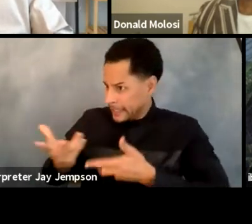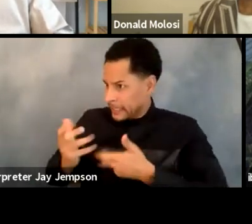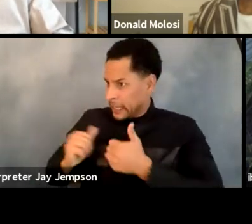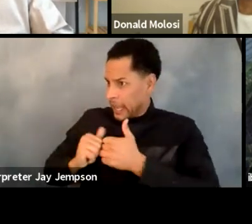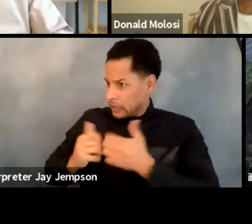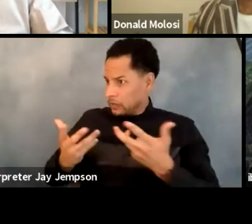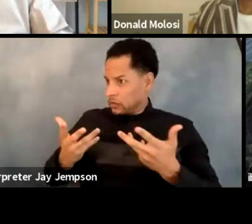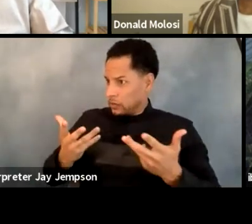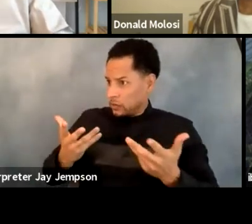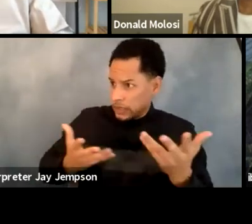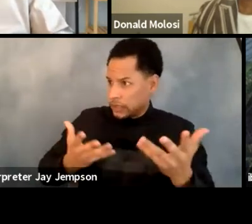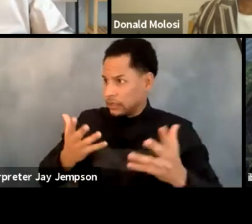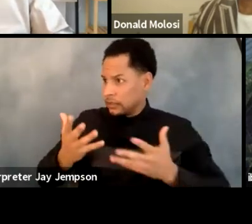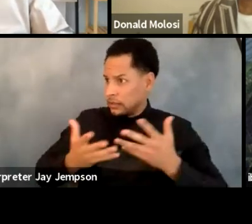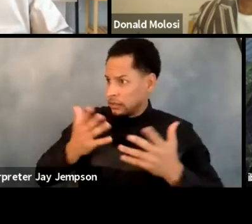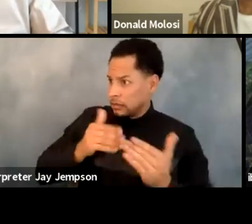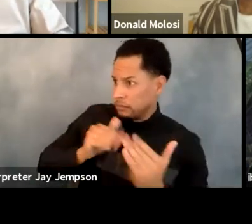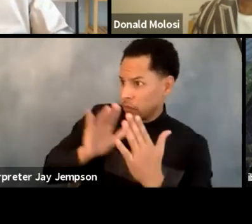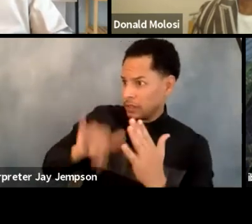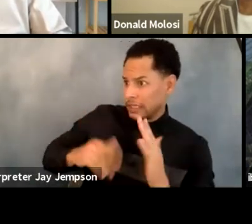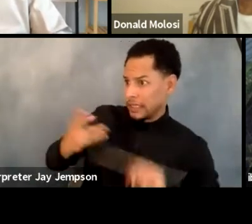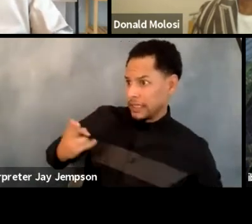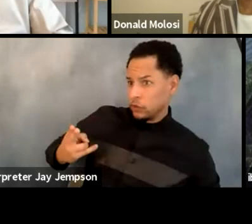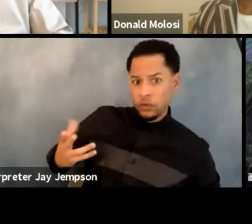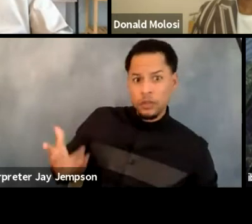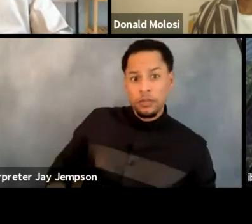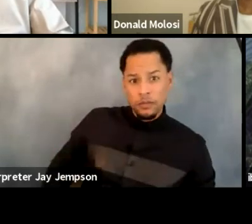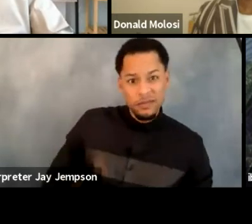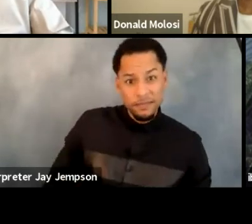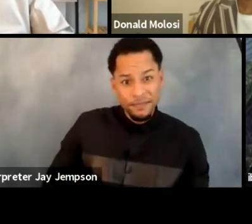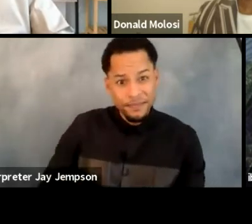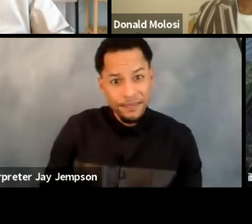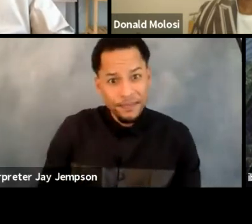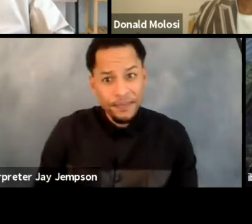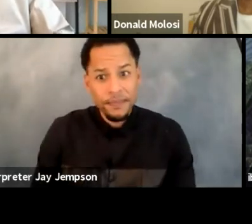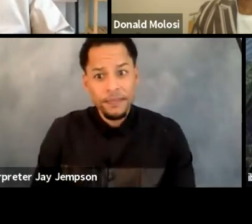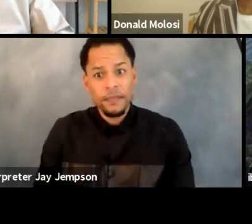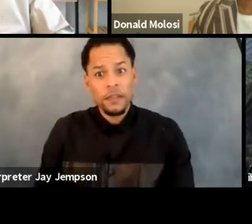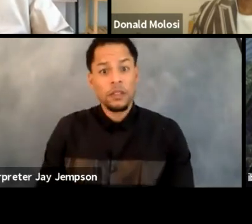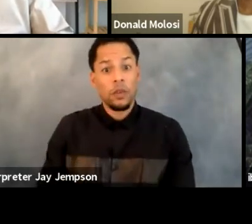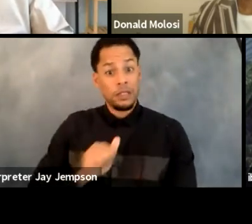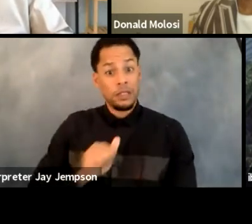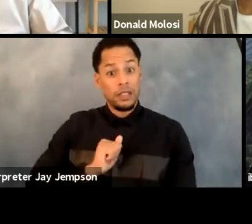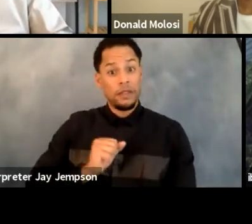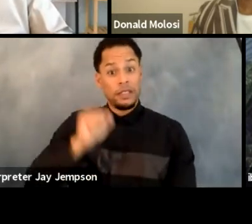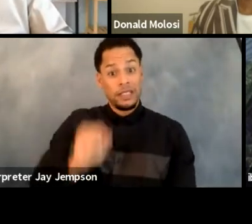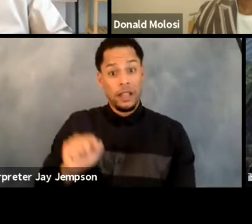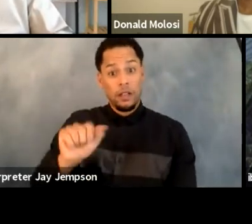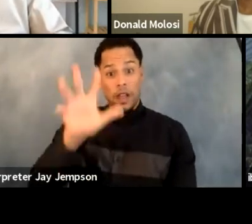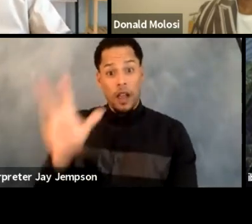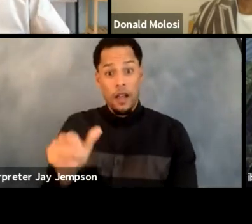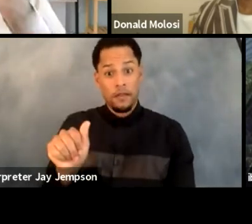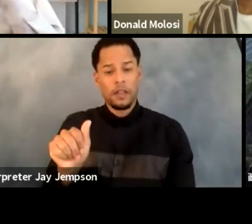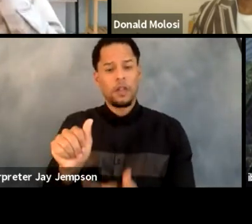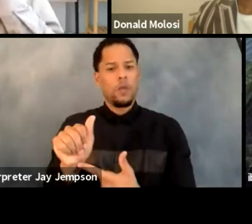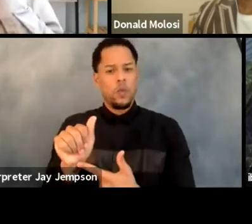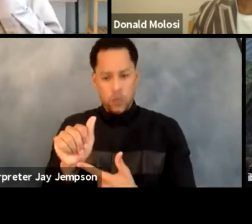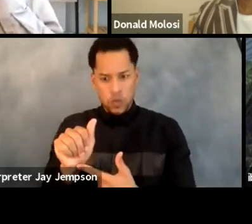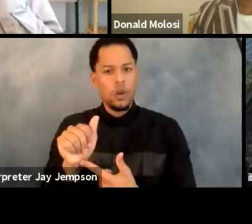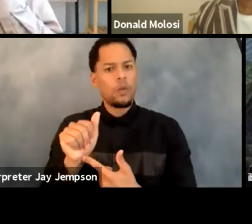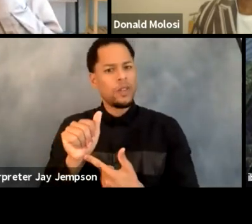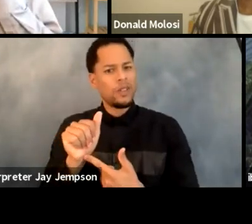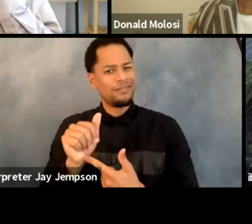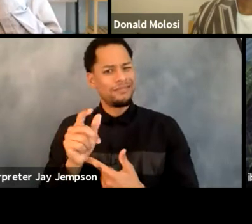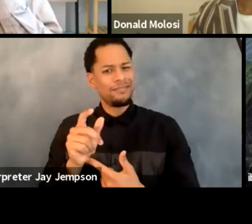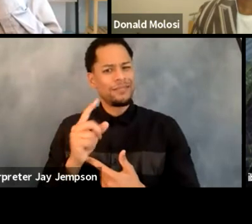think it's constantly that, as a South African, you're constantly trying to see how you handle